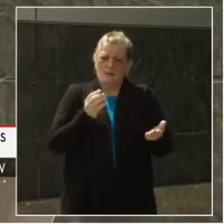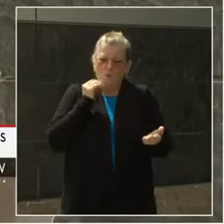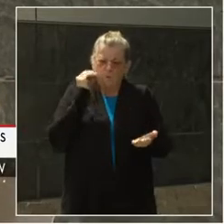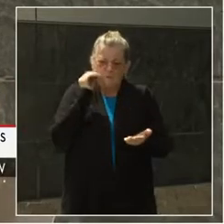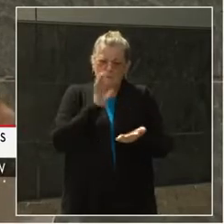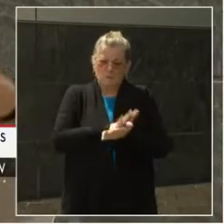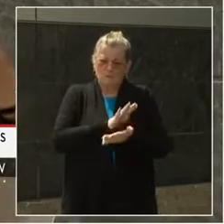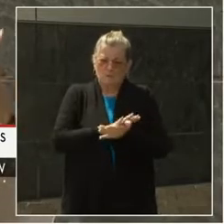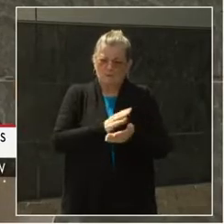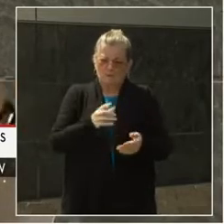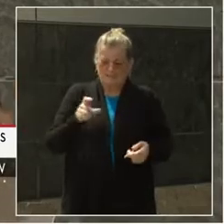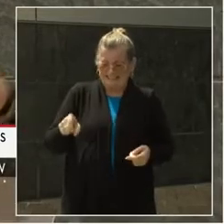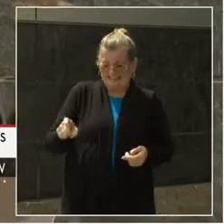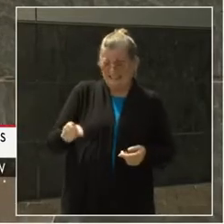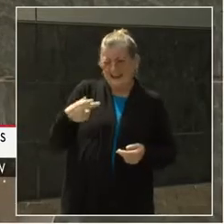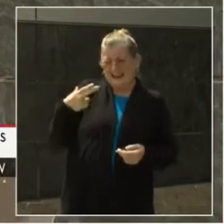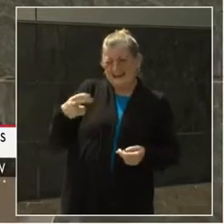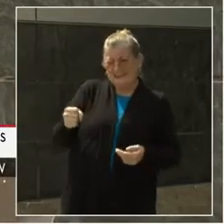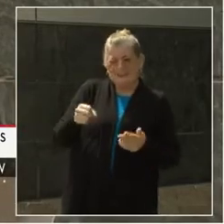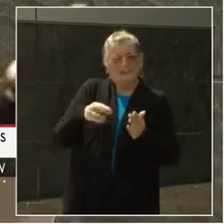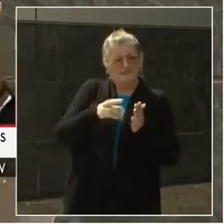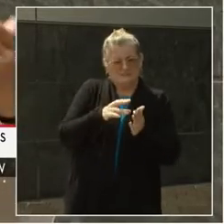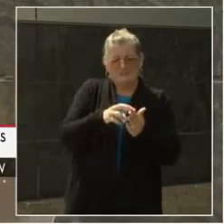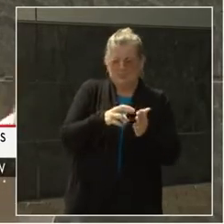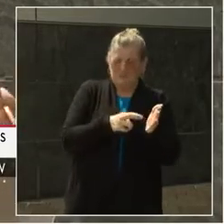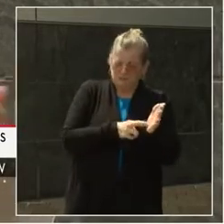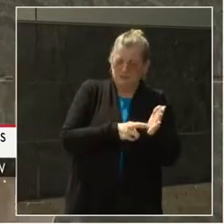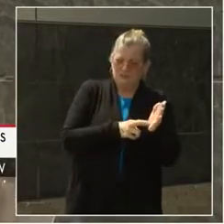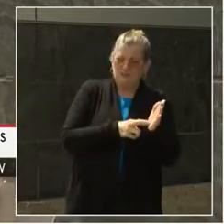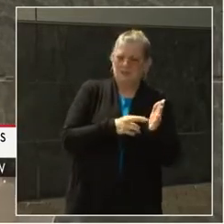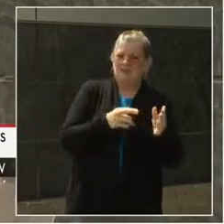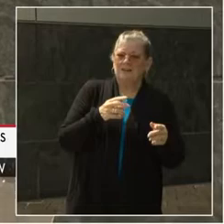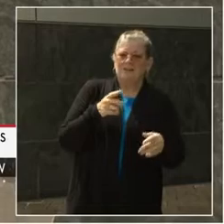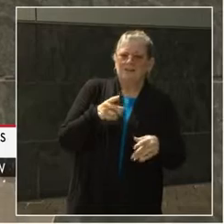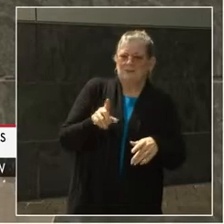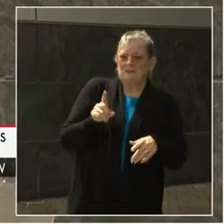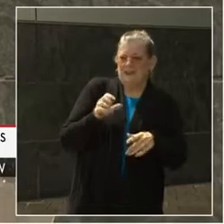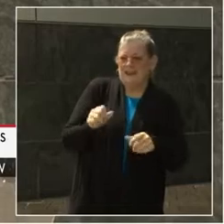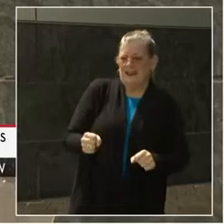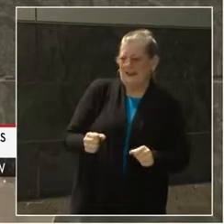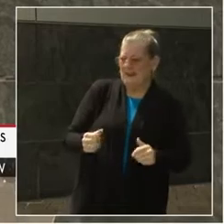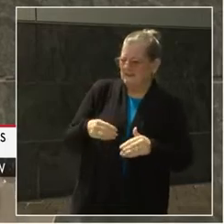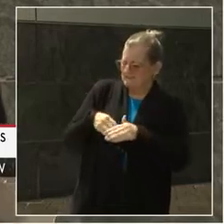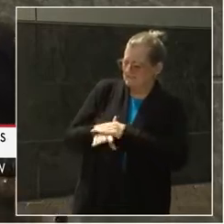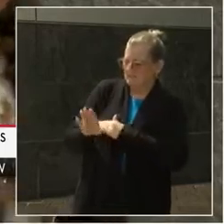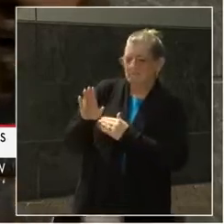in school so that they then can leverage all of these vast opportunities.